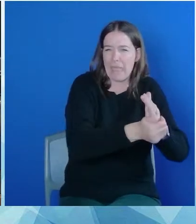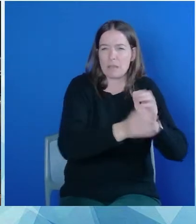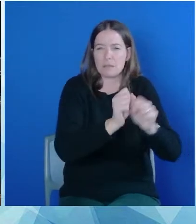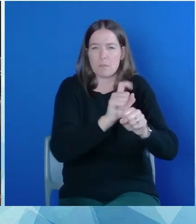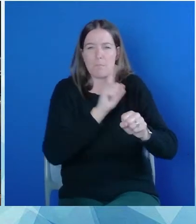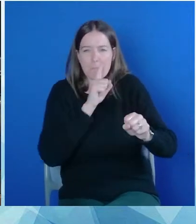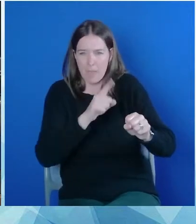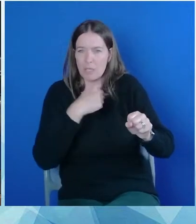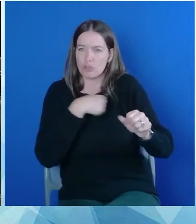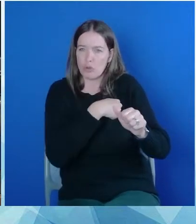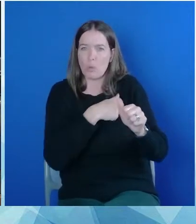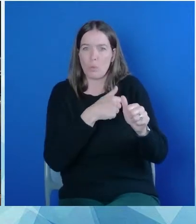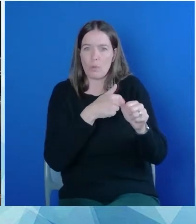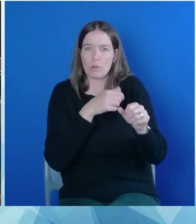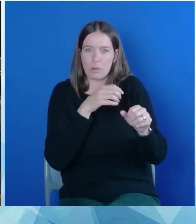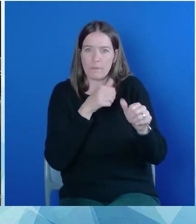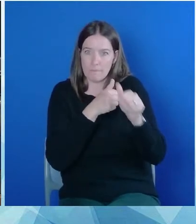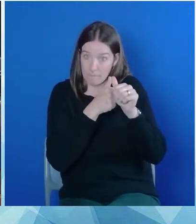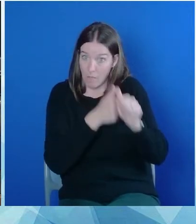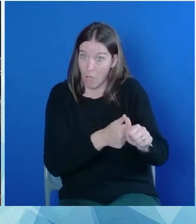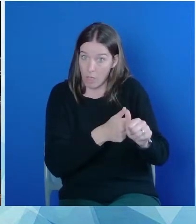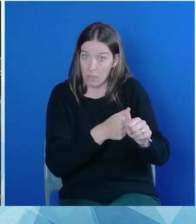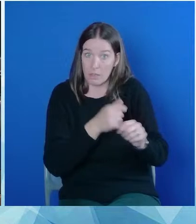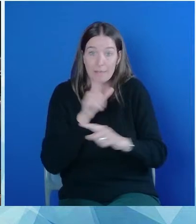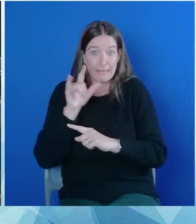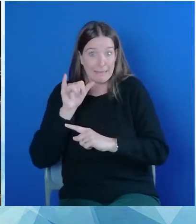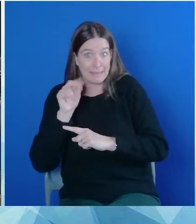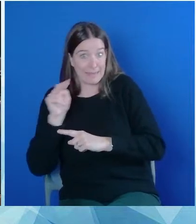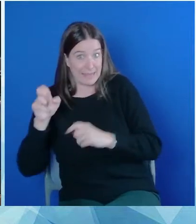we are within statutory. Correct.